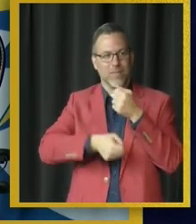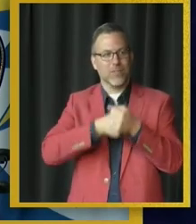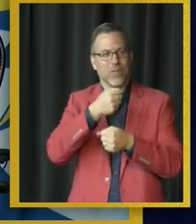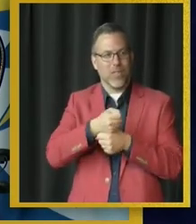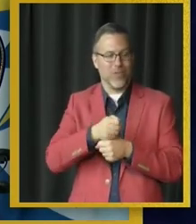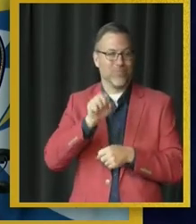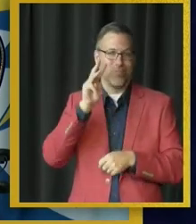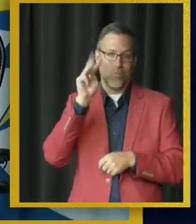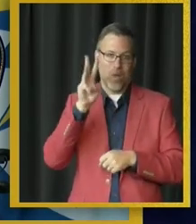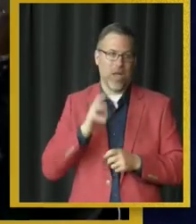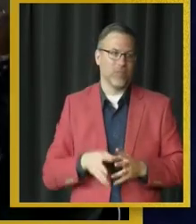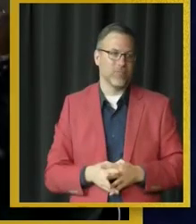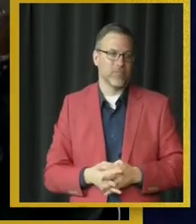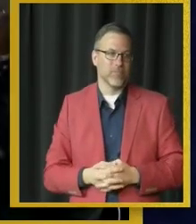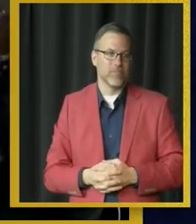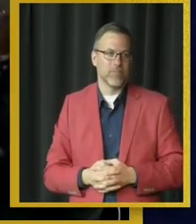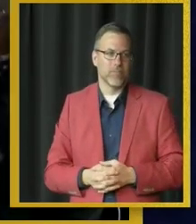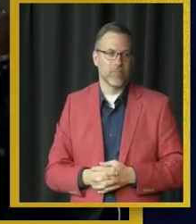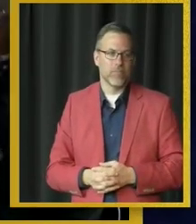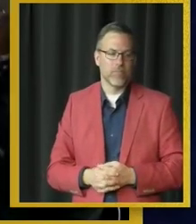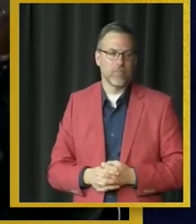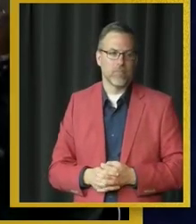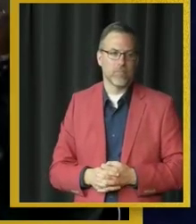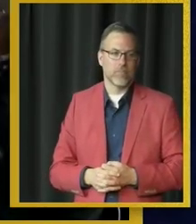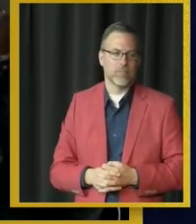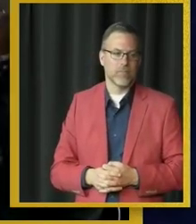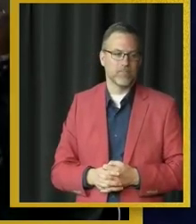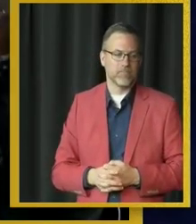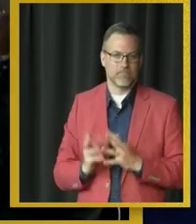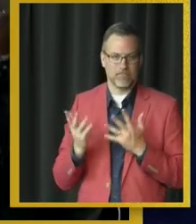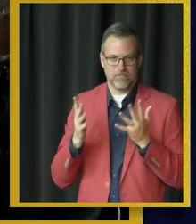Wow. Wow.